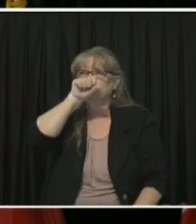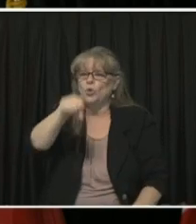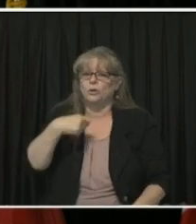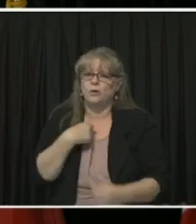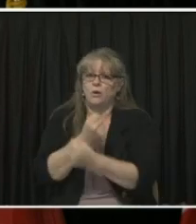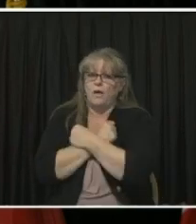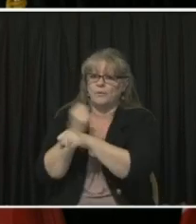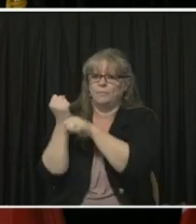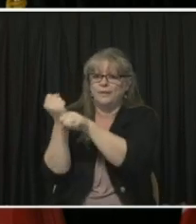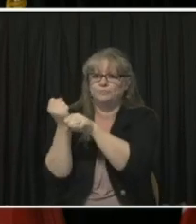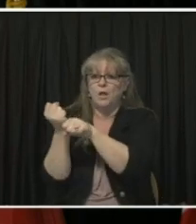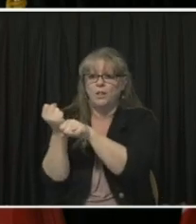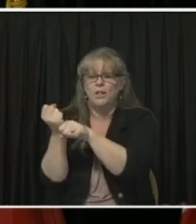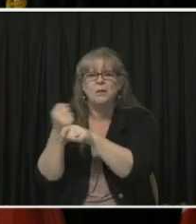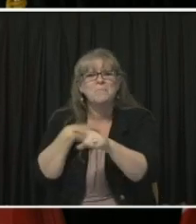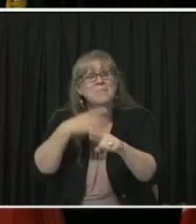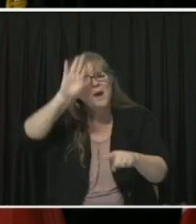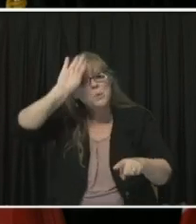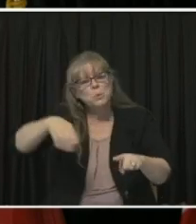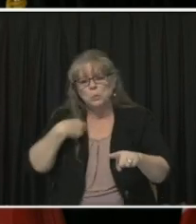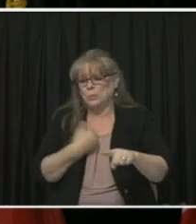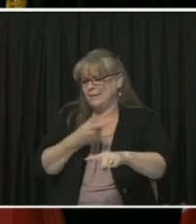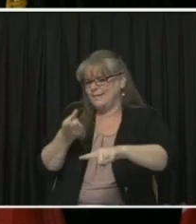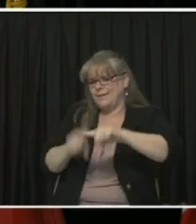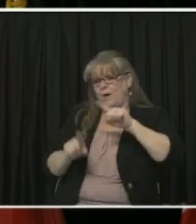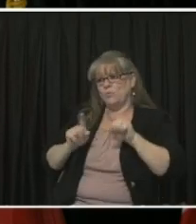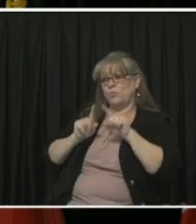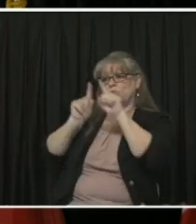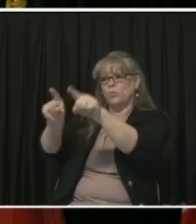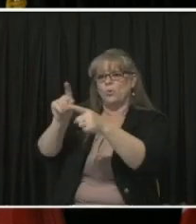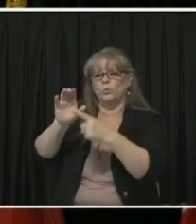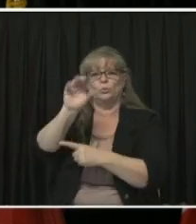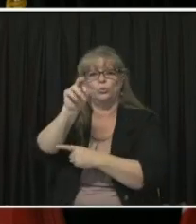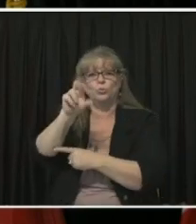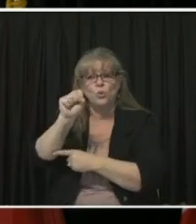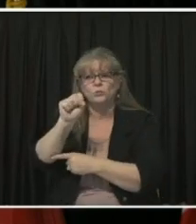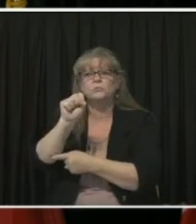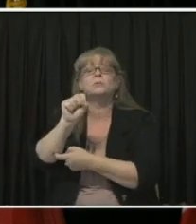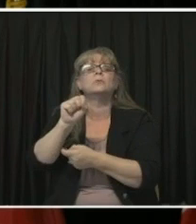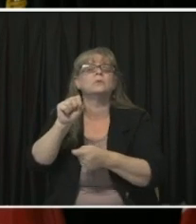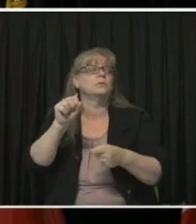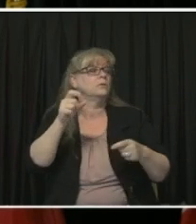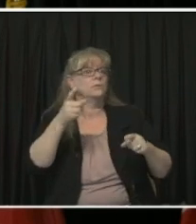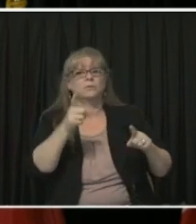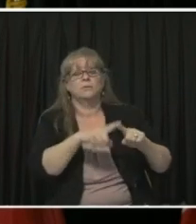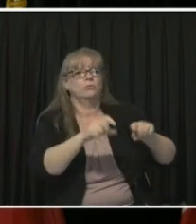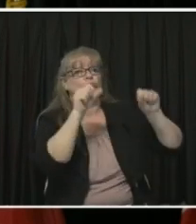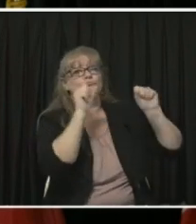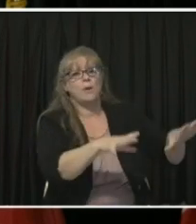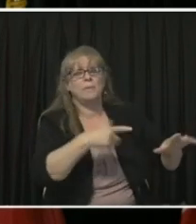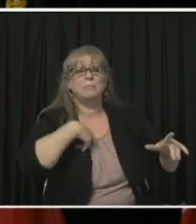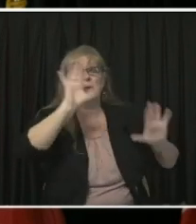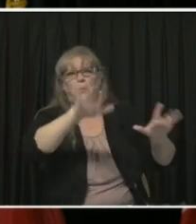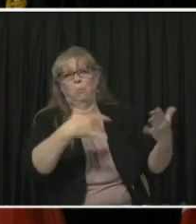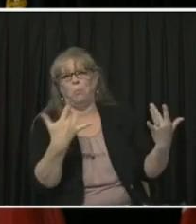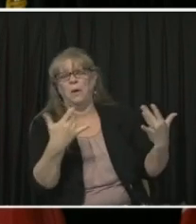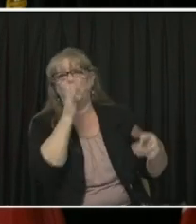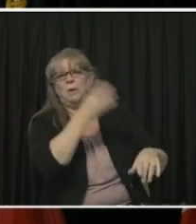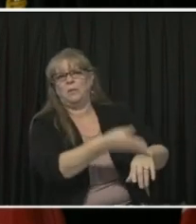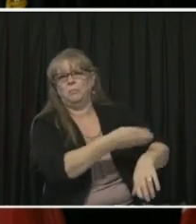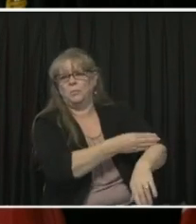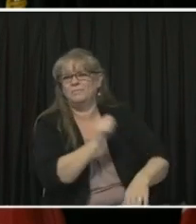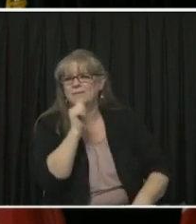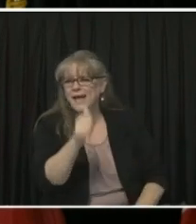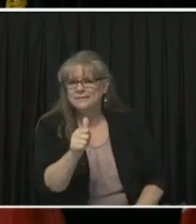season. You work day in and day out to see those rewards. Because if we let up, we're all going to strike